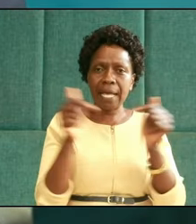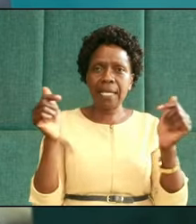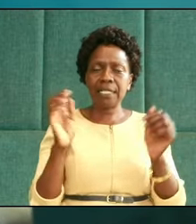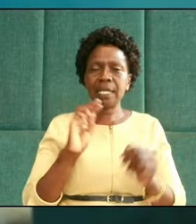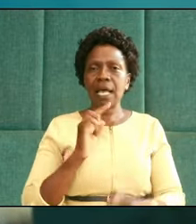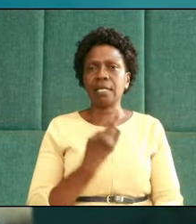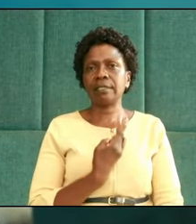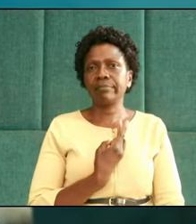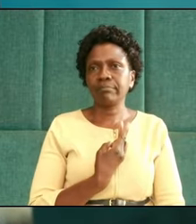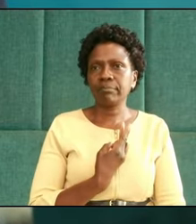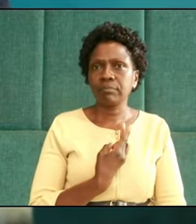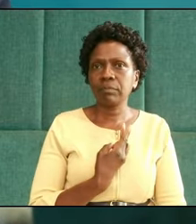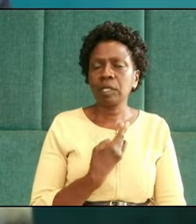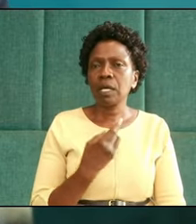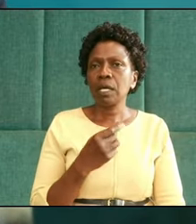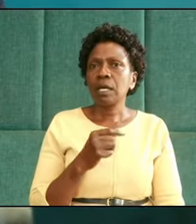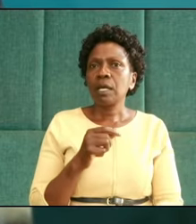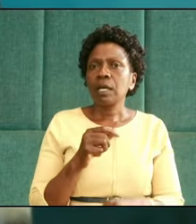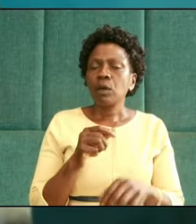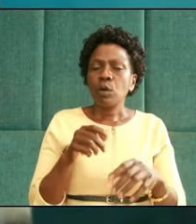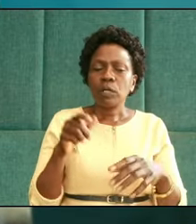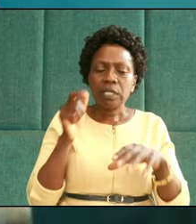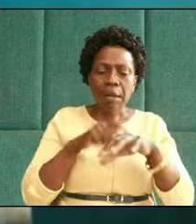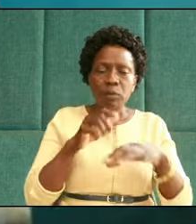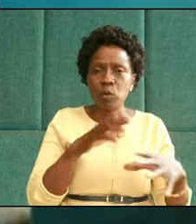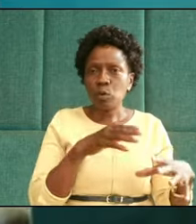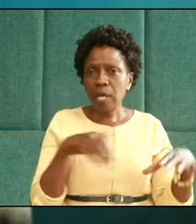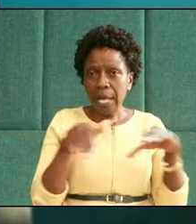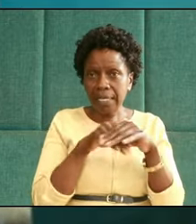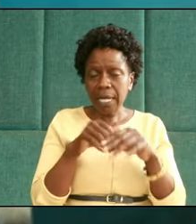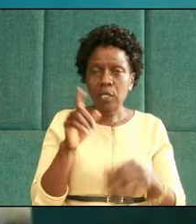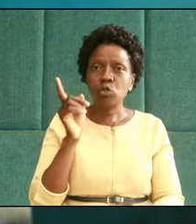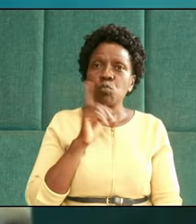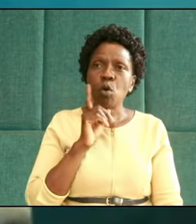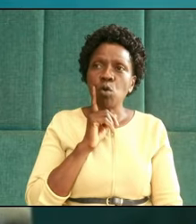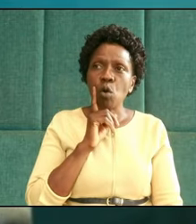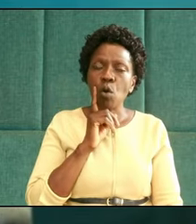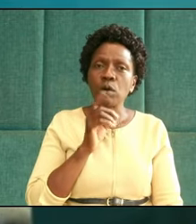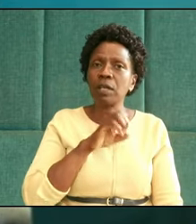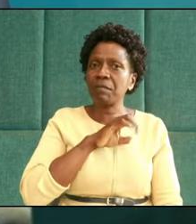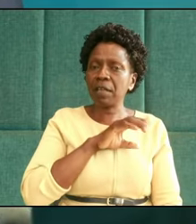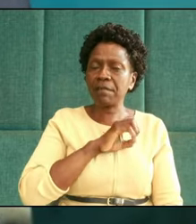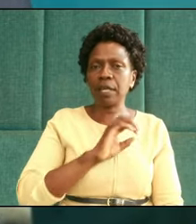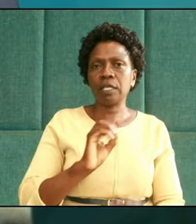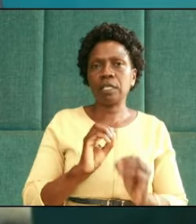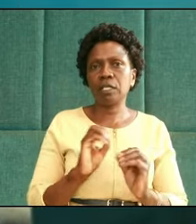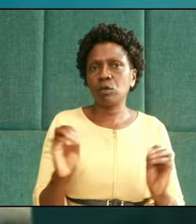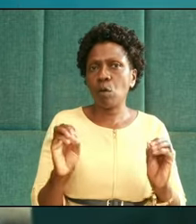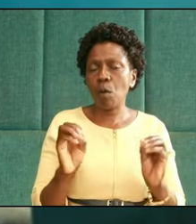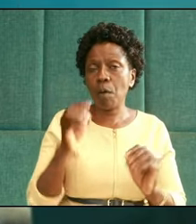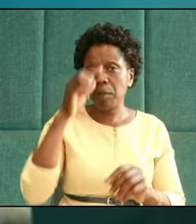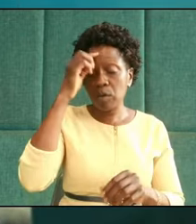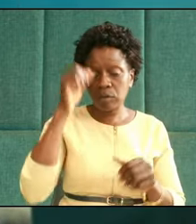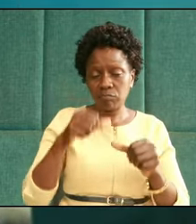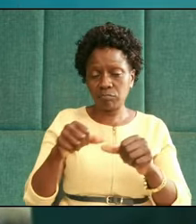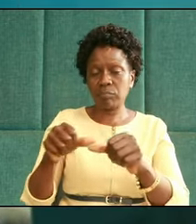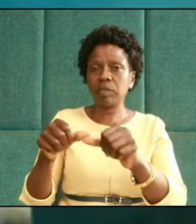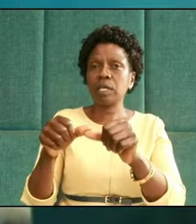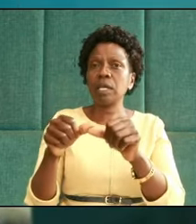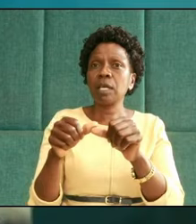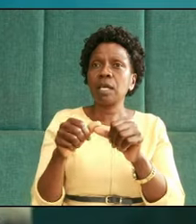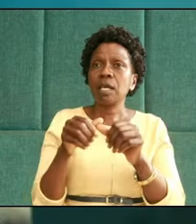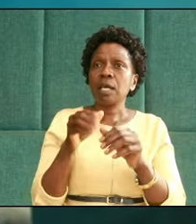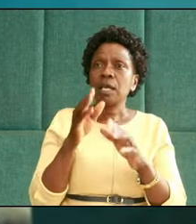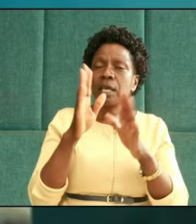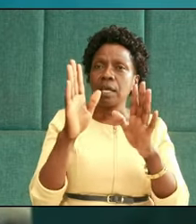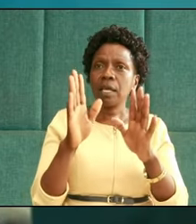asking. When we enter tomorrow, answering that question, we have no fear. He goes on to say, he that